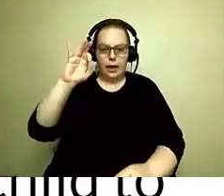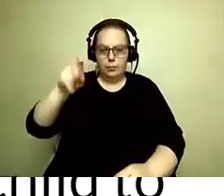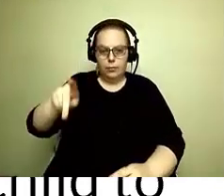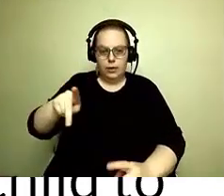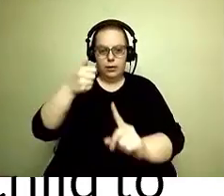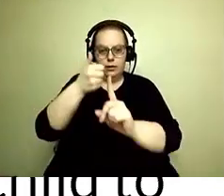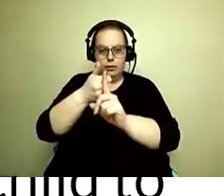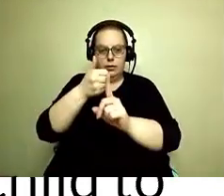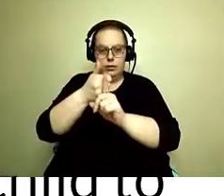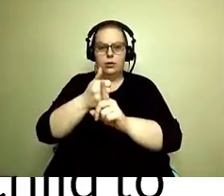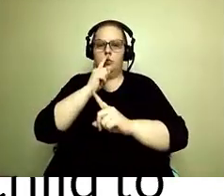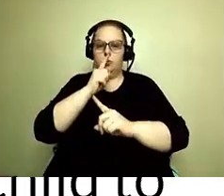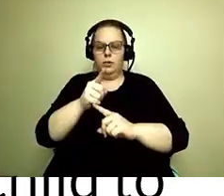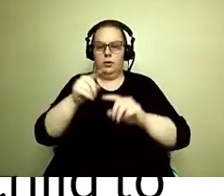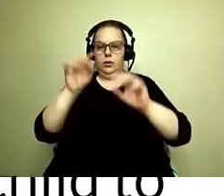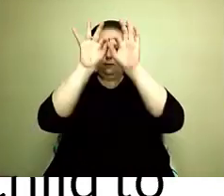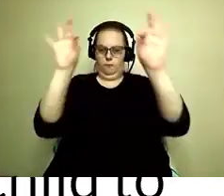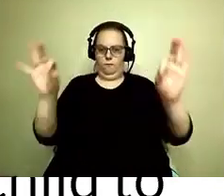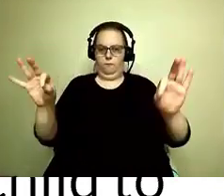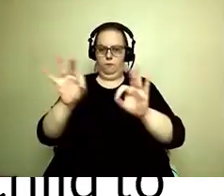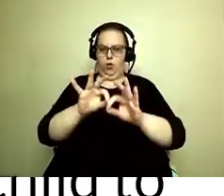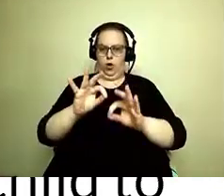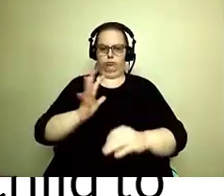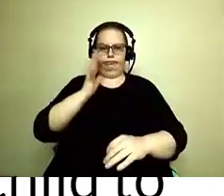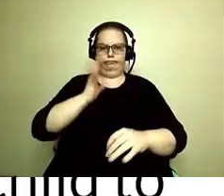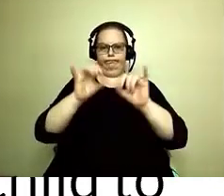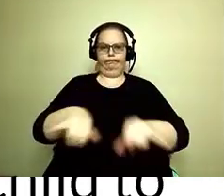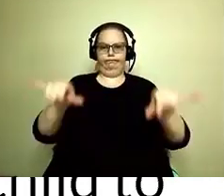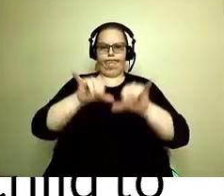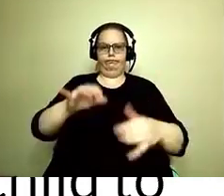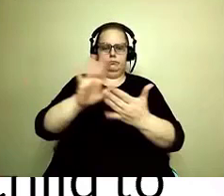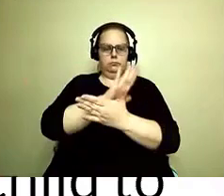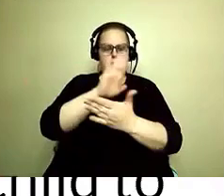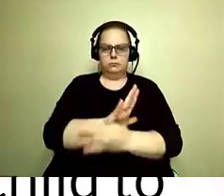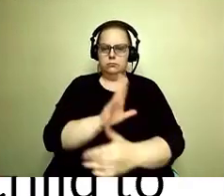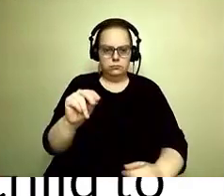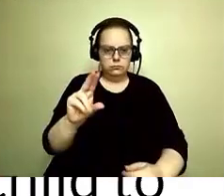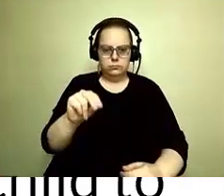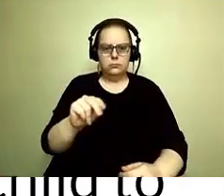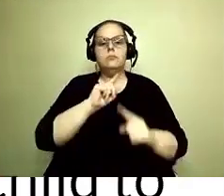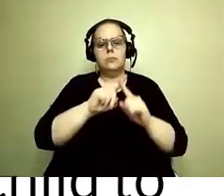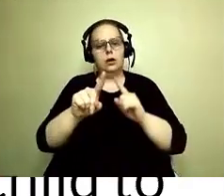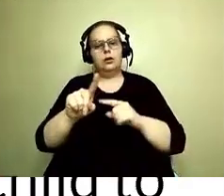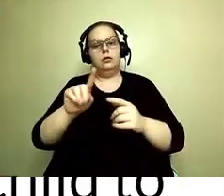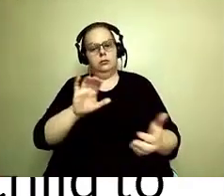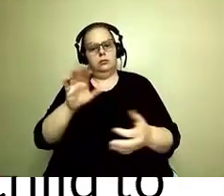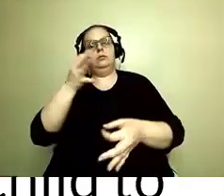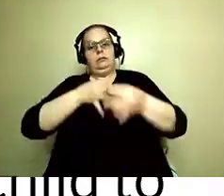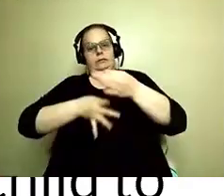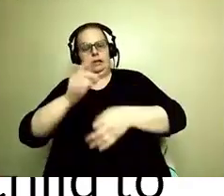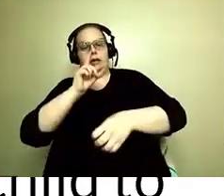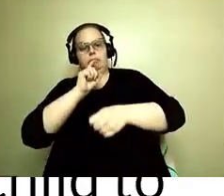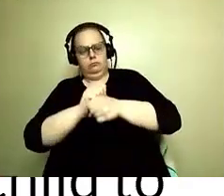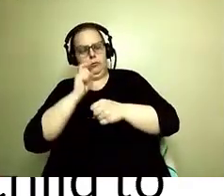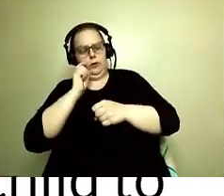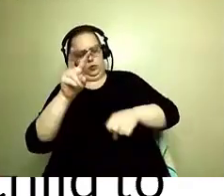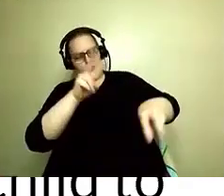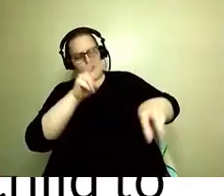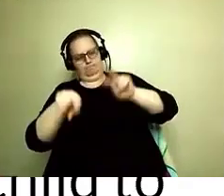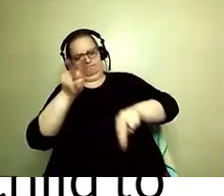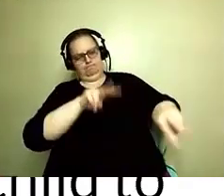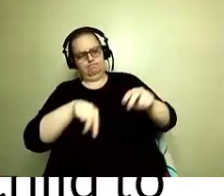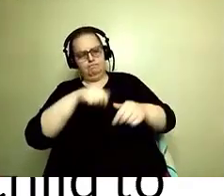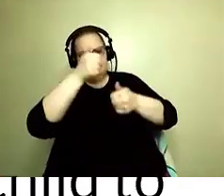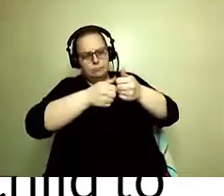form document, but rather it is constructed only after careful consideration of the particular student. And